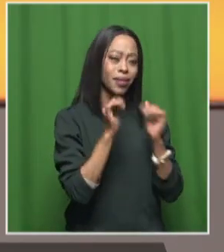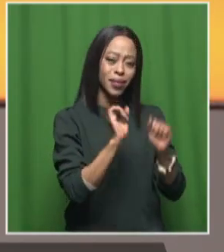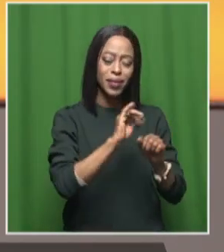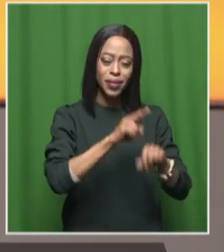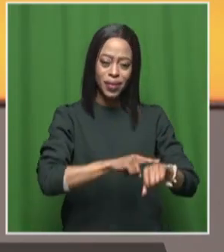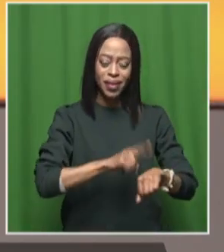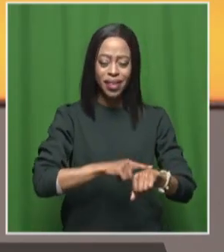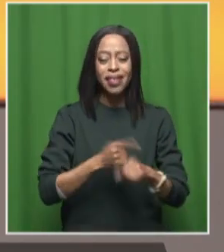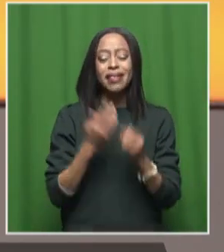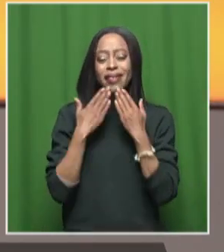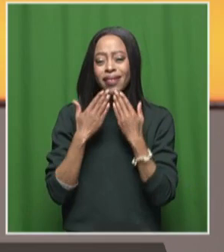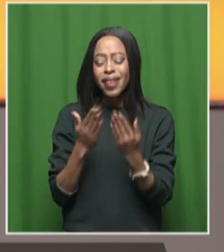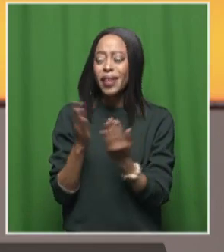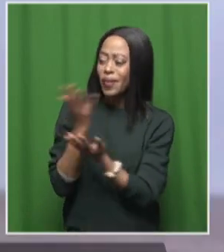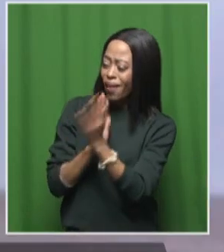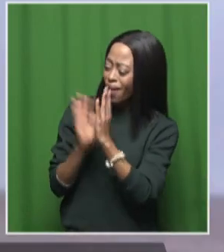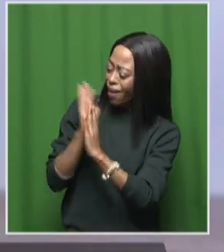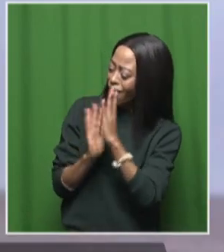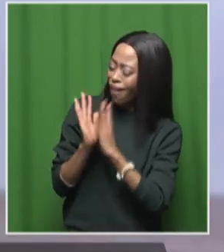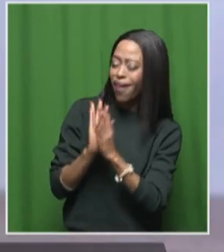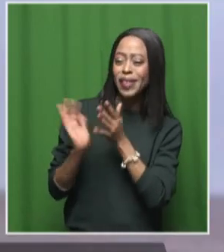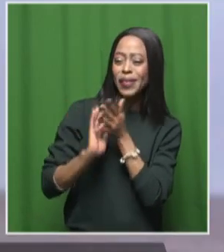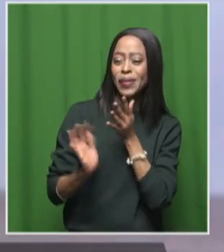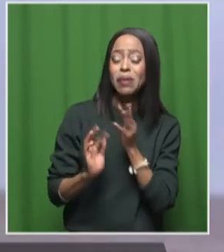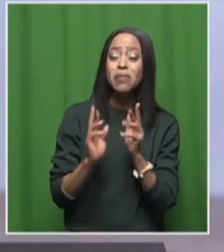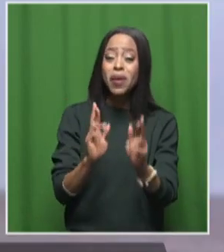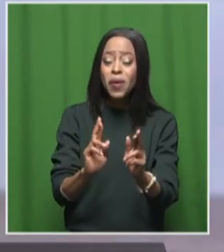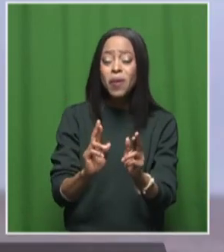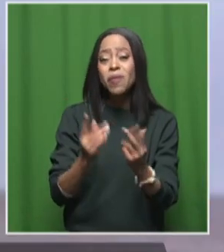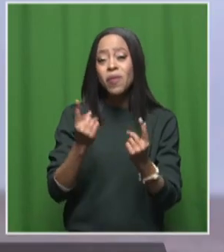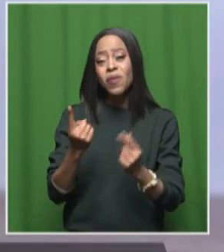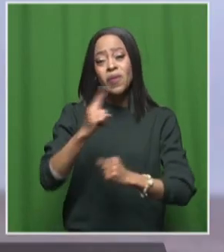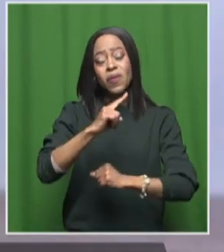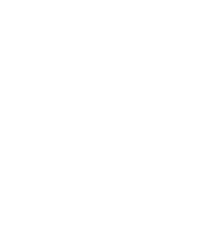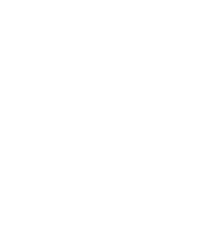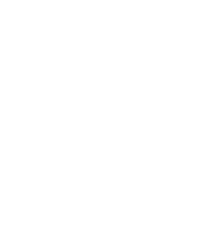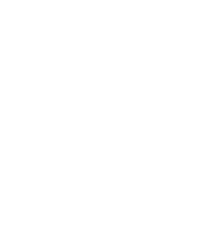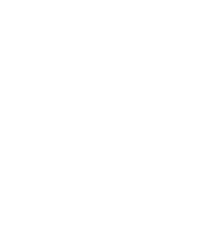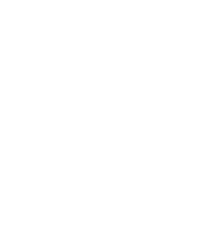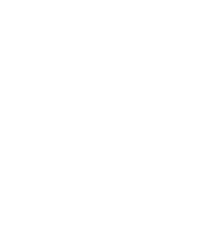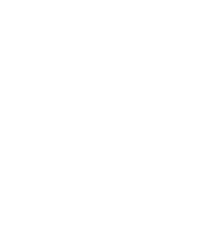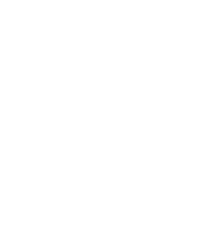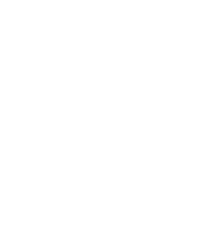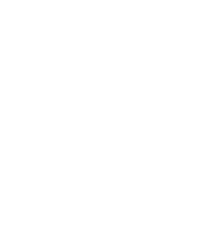Thank you for joining us. Thank you for telling the story and really helping to heal our nation at large.